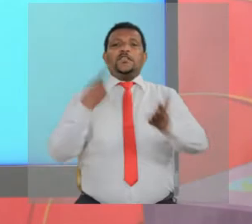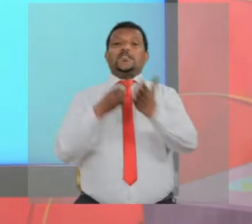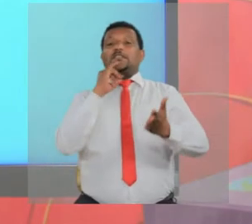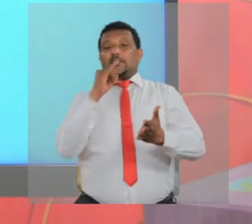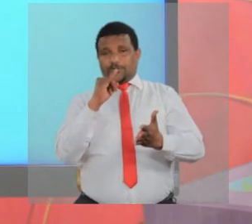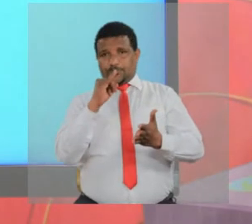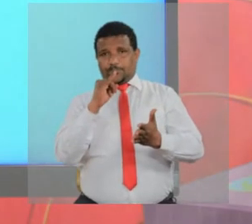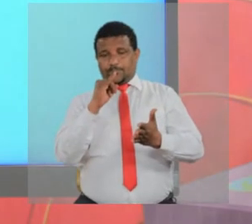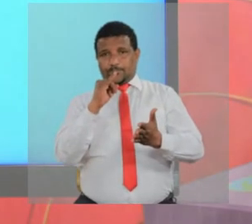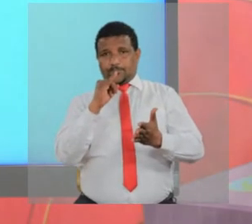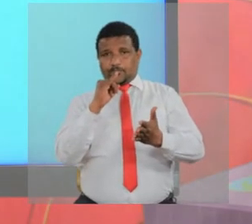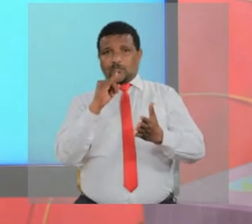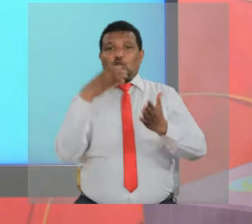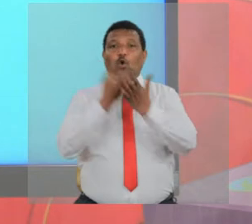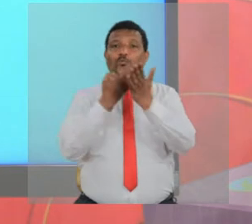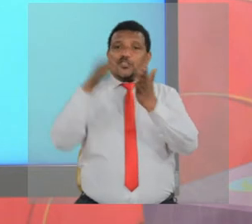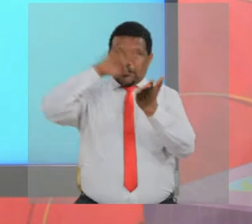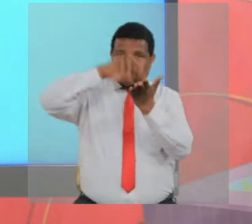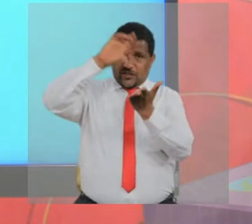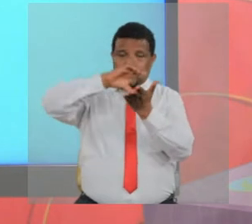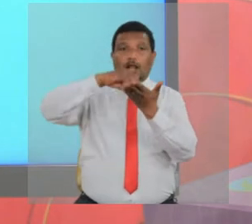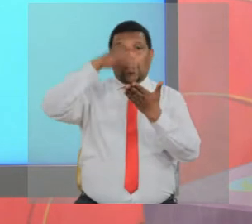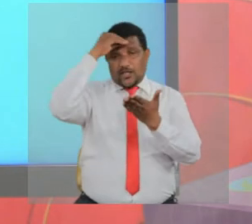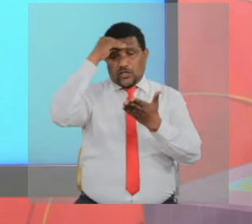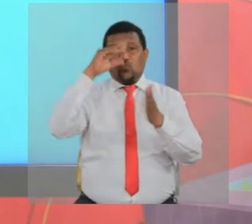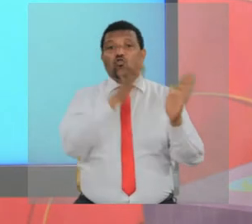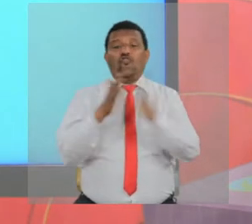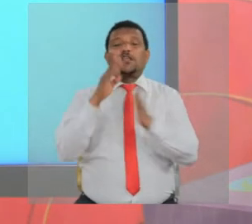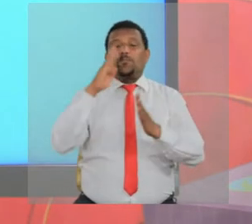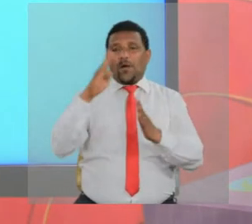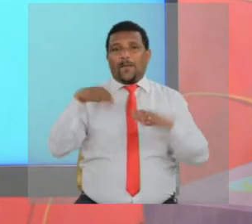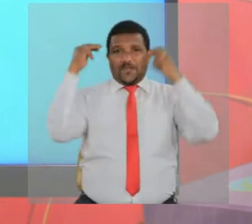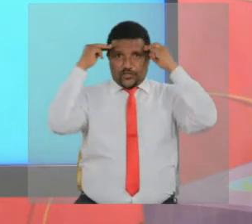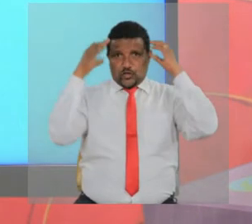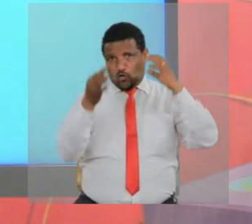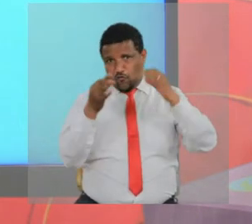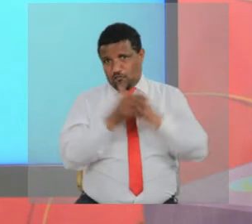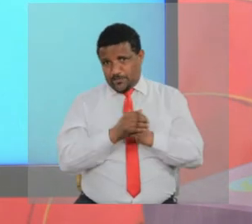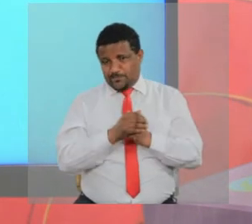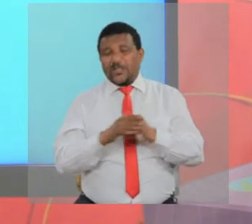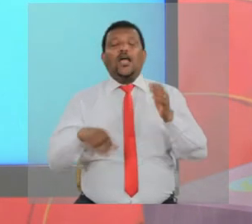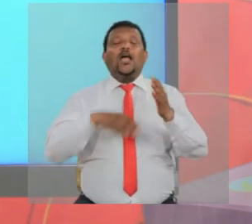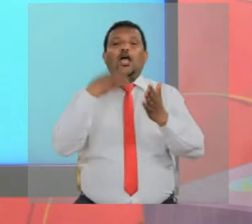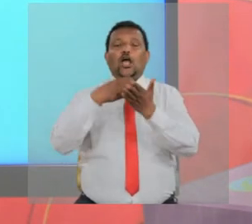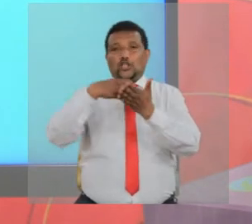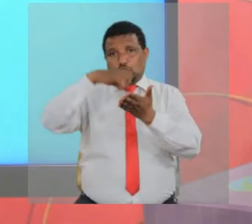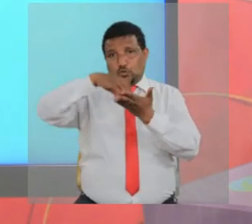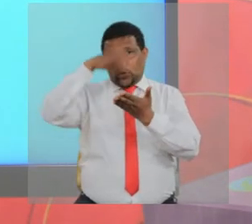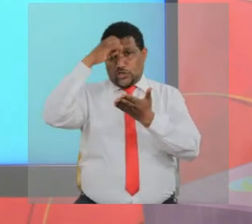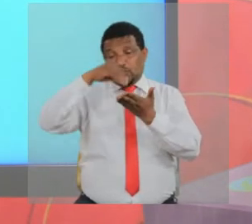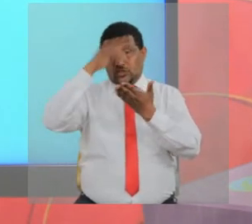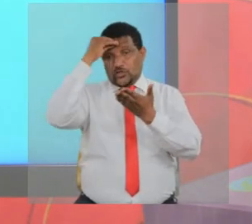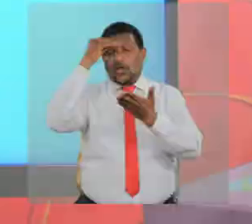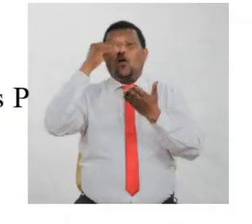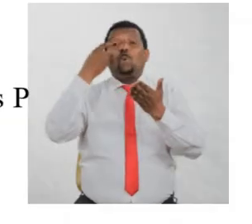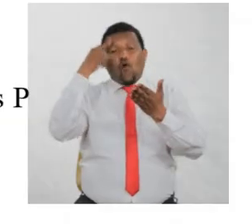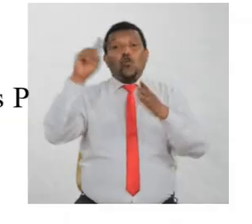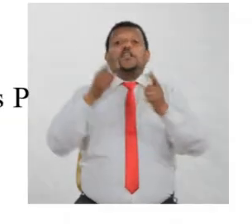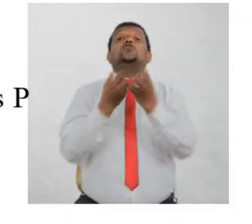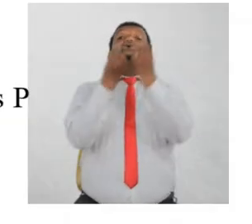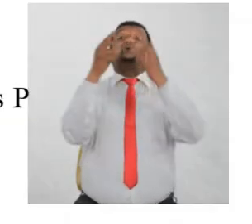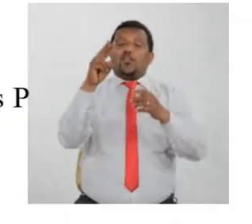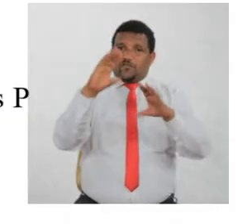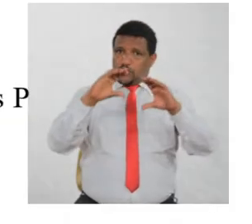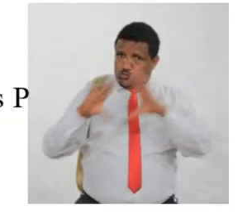This is economics revision lesson provided by the Ministry of Education for grade 12 students. This